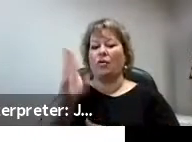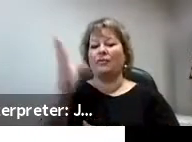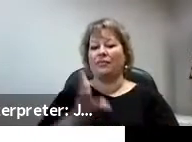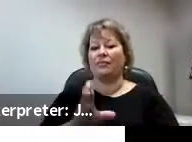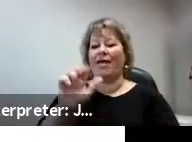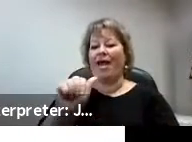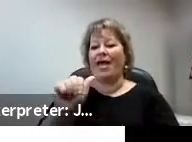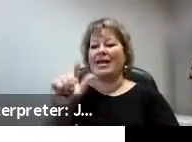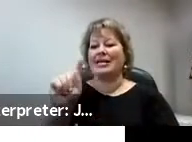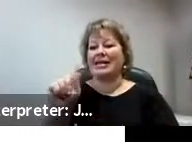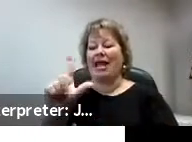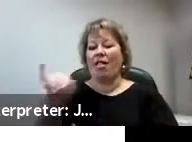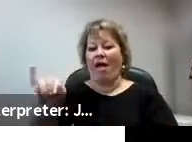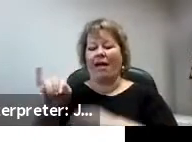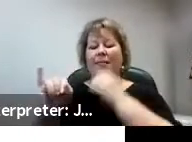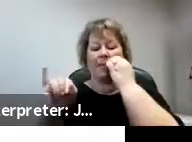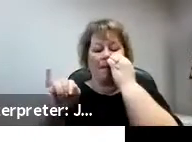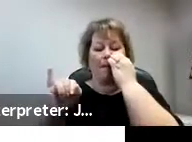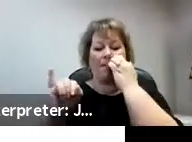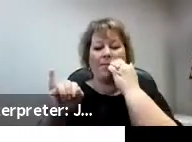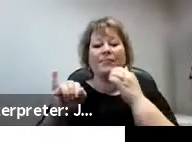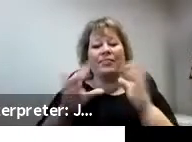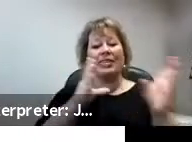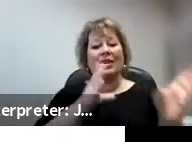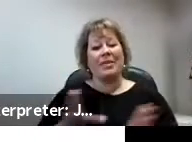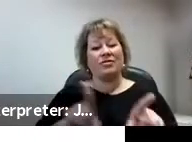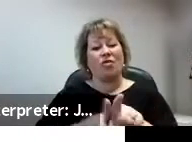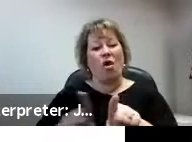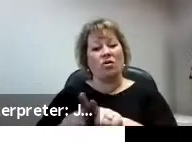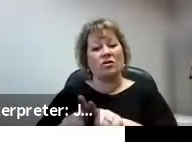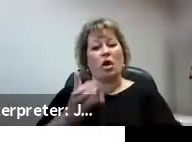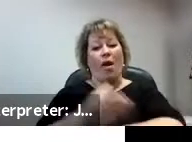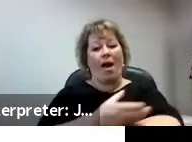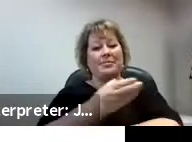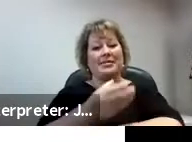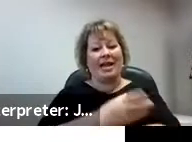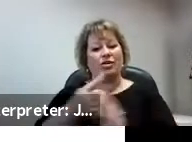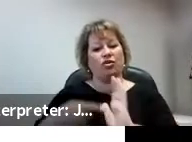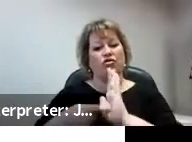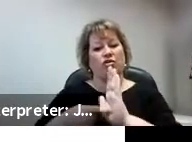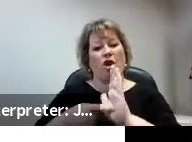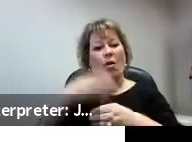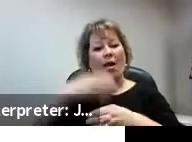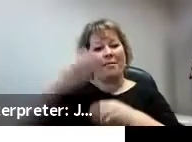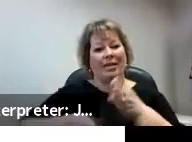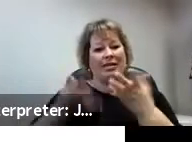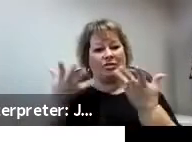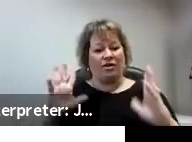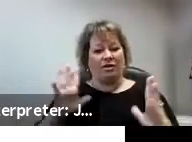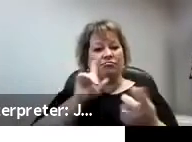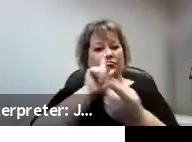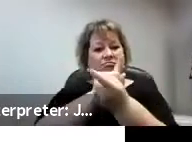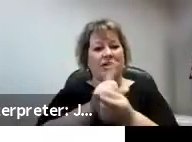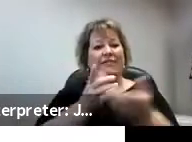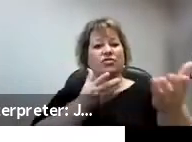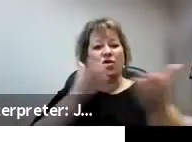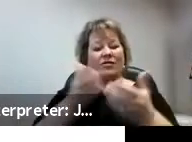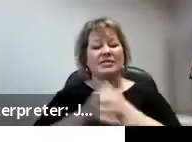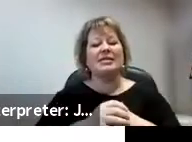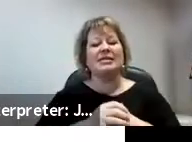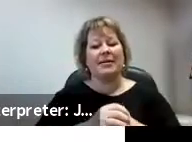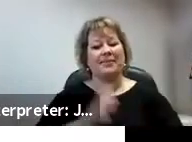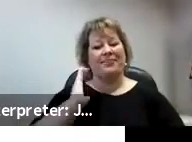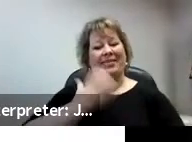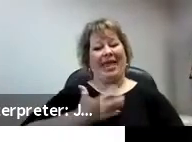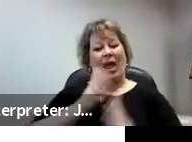auburn.edu/ATLI. These plans are also monitored and updated to show completion of services. Our Transition Unlimited meetings